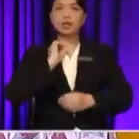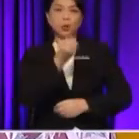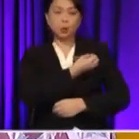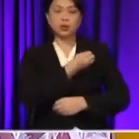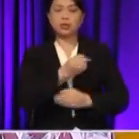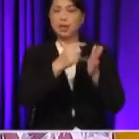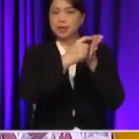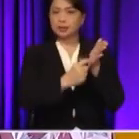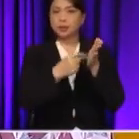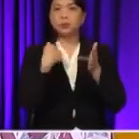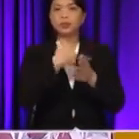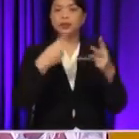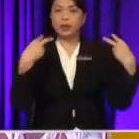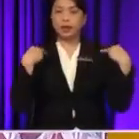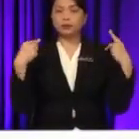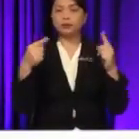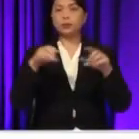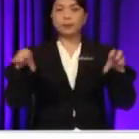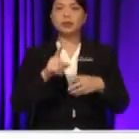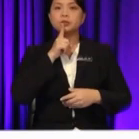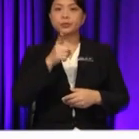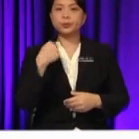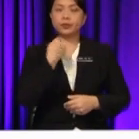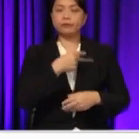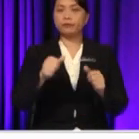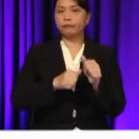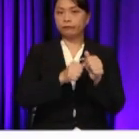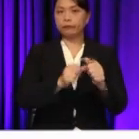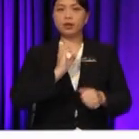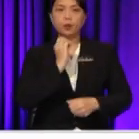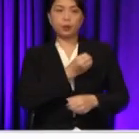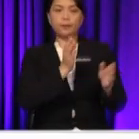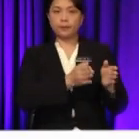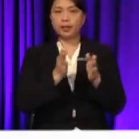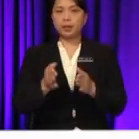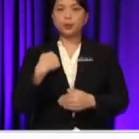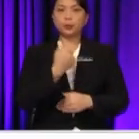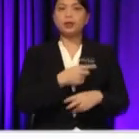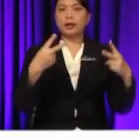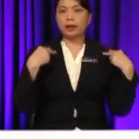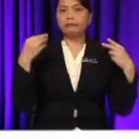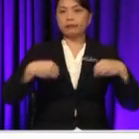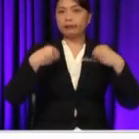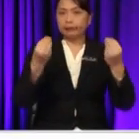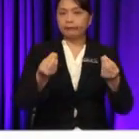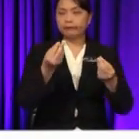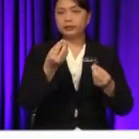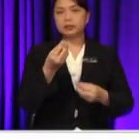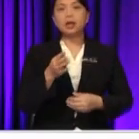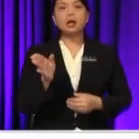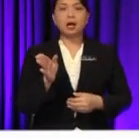first, we have to make sure that we have followed our plan. We have to make sure that we have given our article a